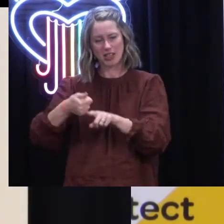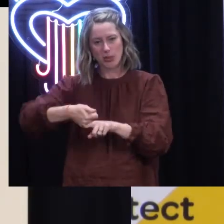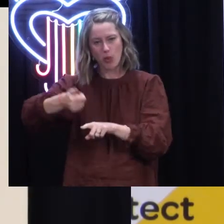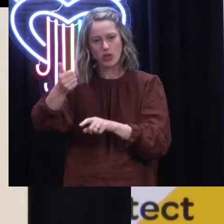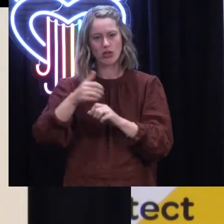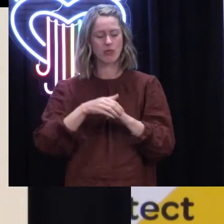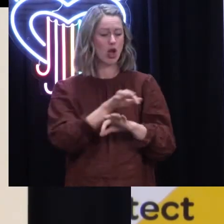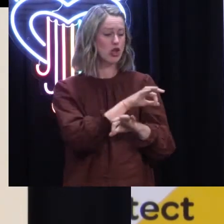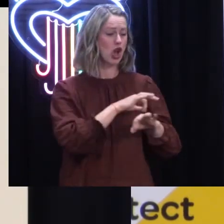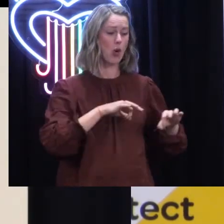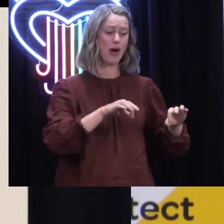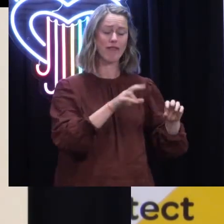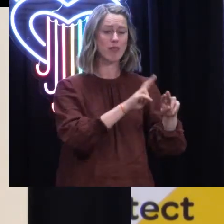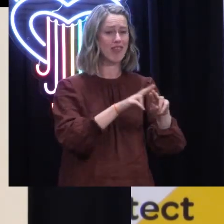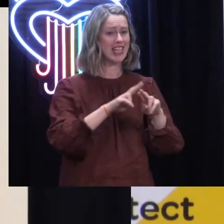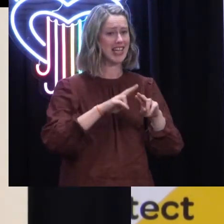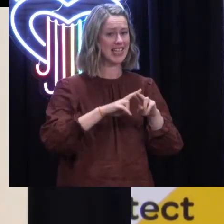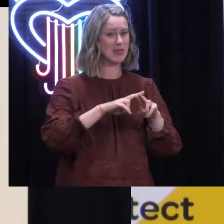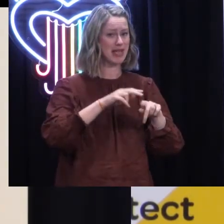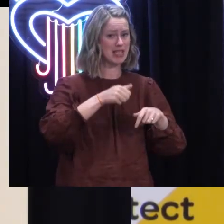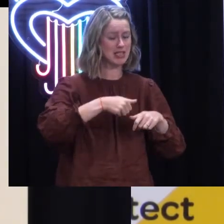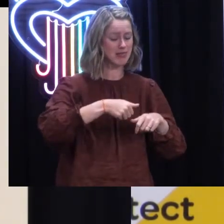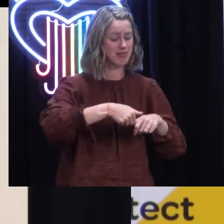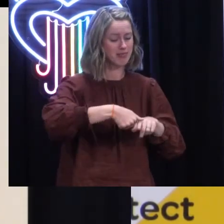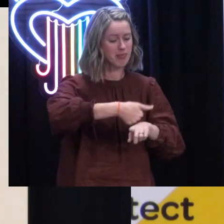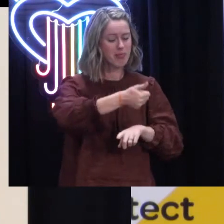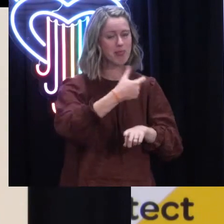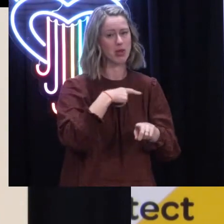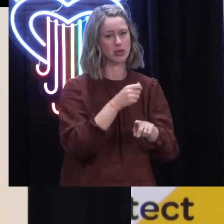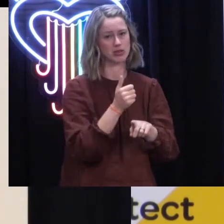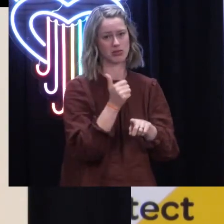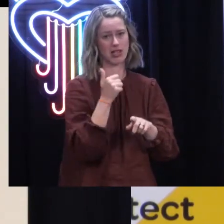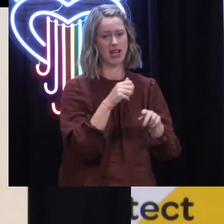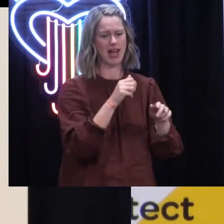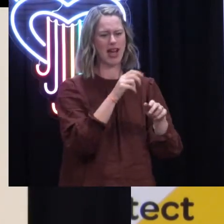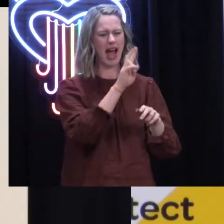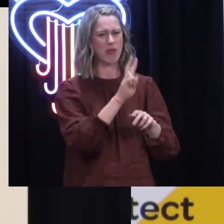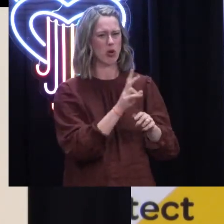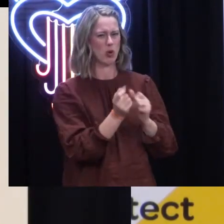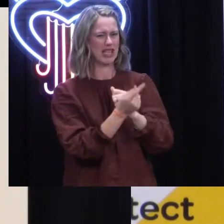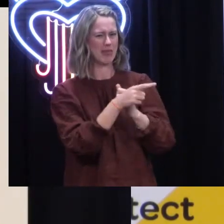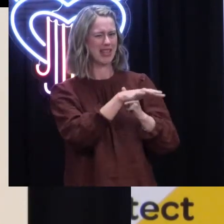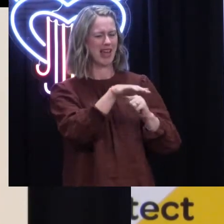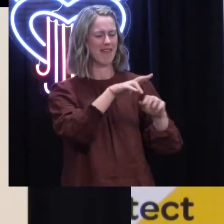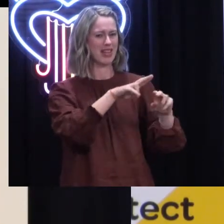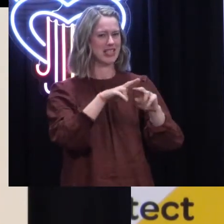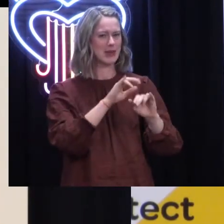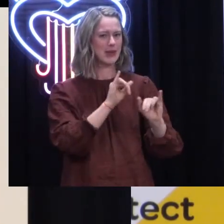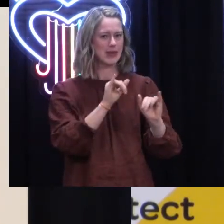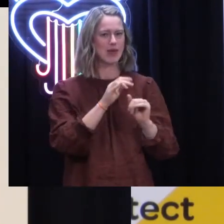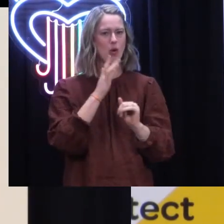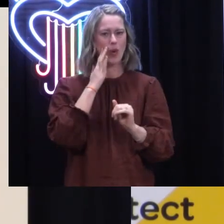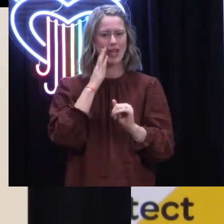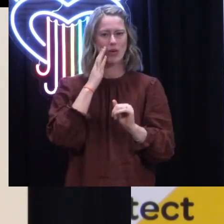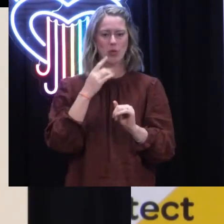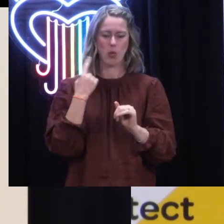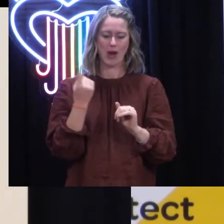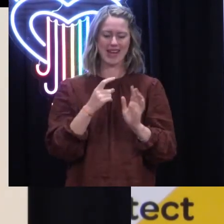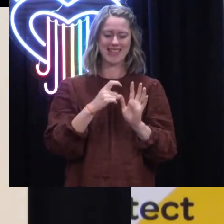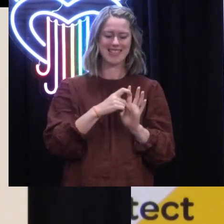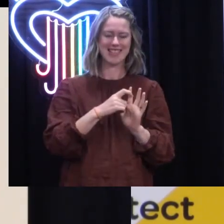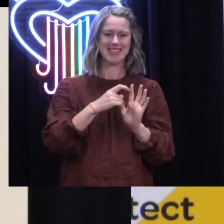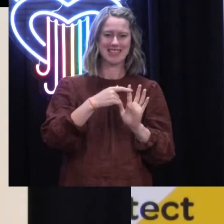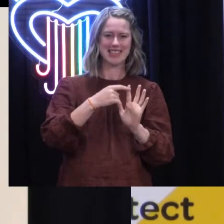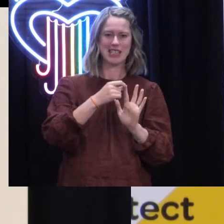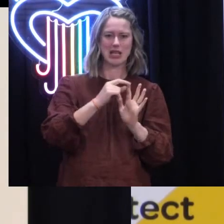from Fiji, however, has been deported since April, given the status of what's there. And these deportations are always in conjunction